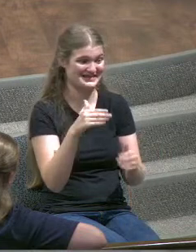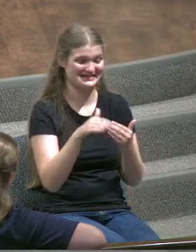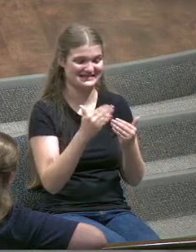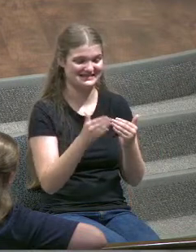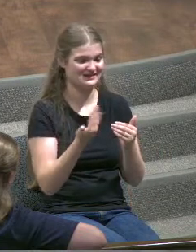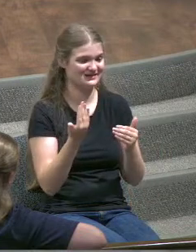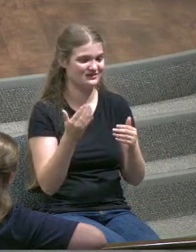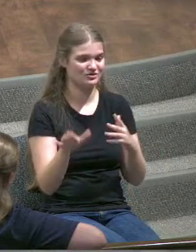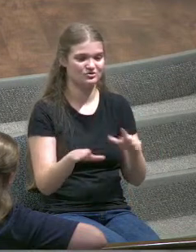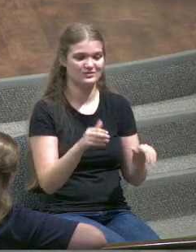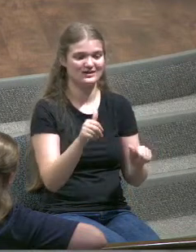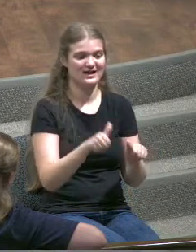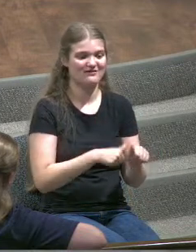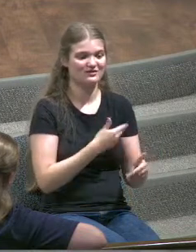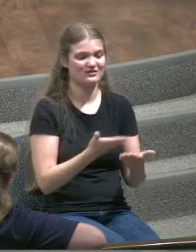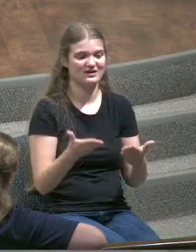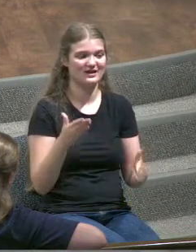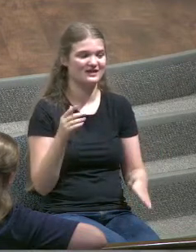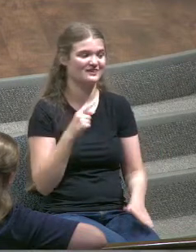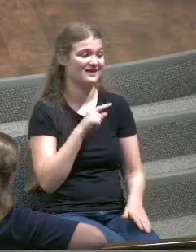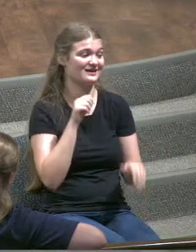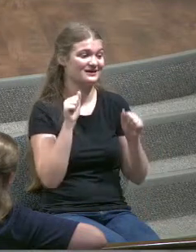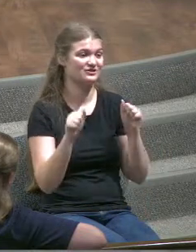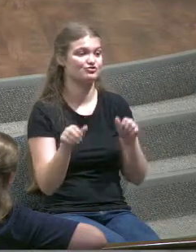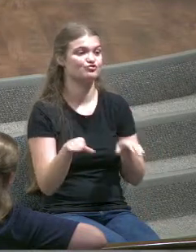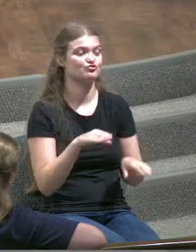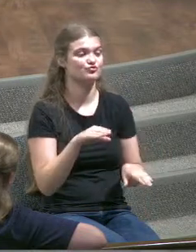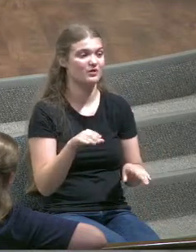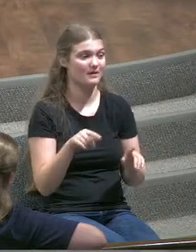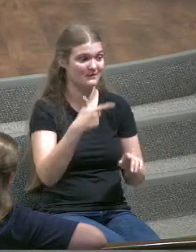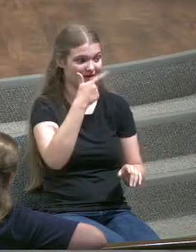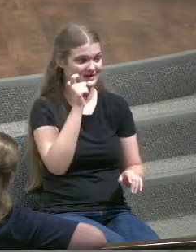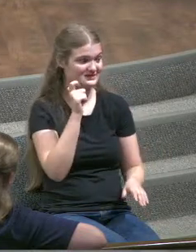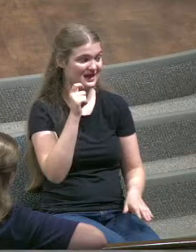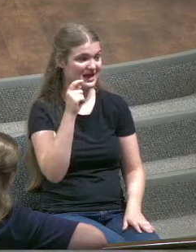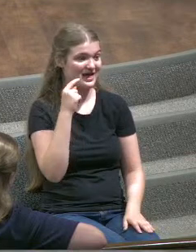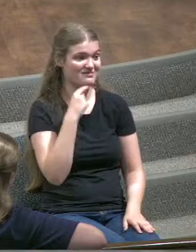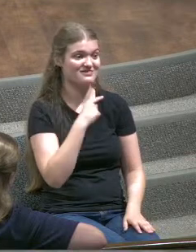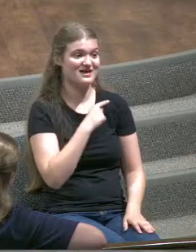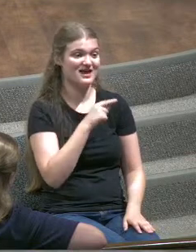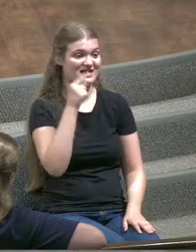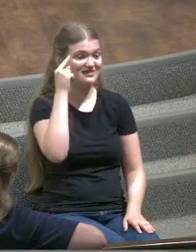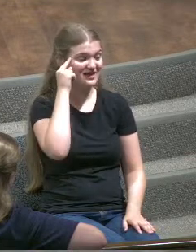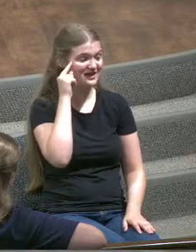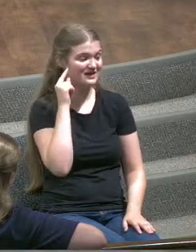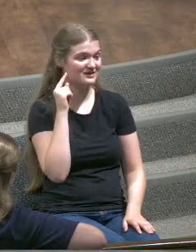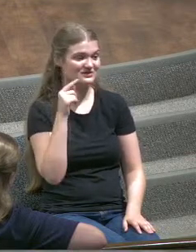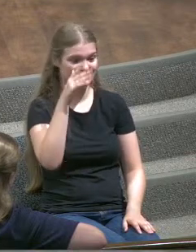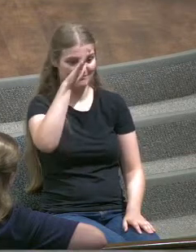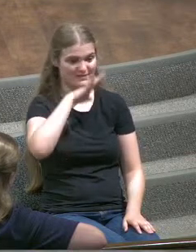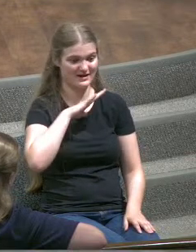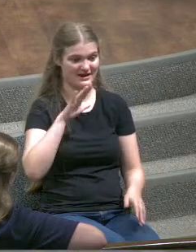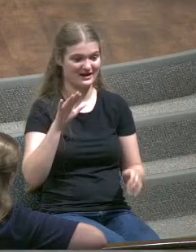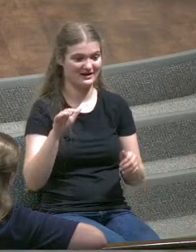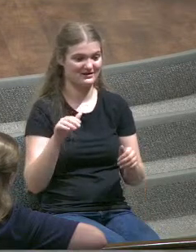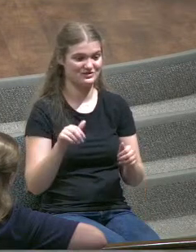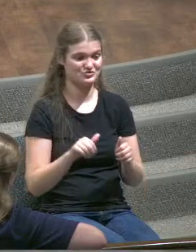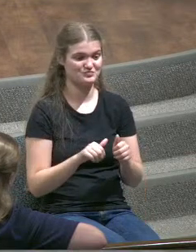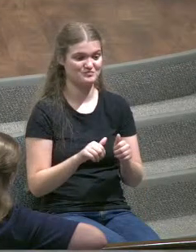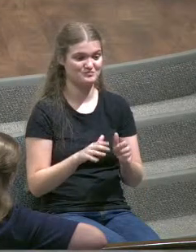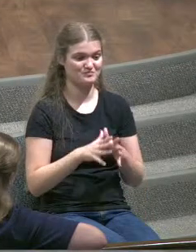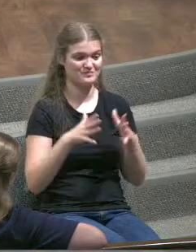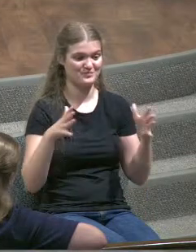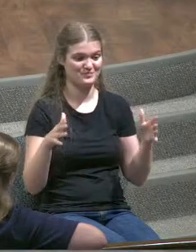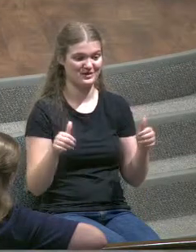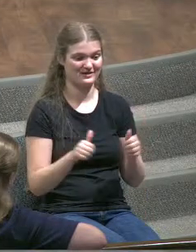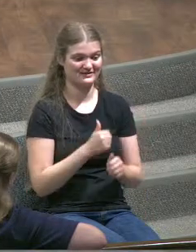they possibly can because they look and say, hey, his biggest need is he needs to be able to walk, and there's only one who can give